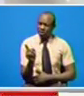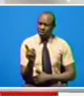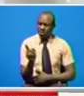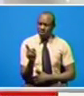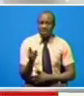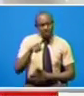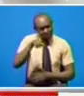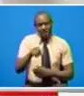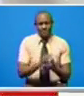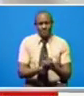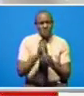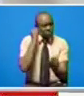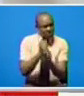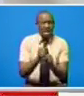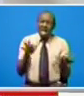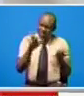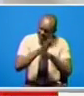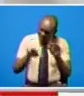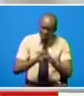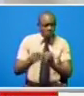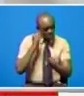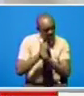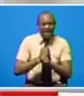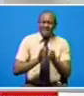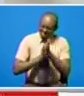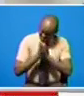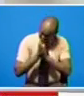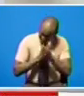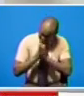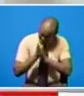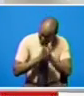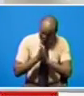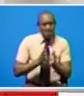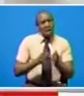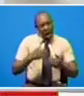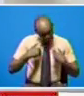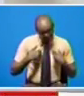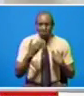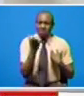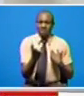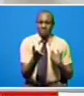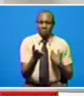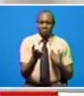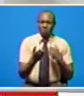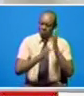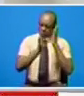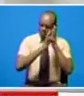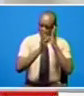And he did whatever he did with determination, passion, and